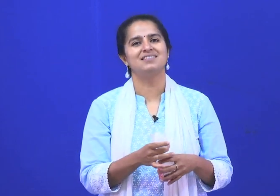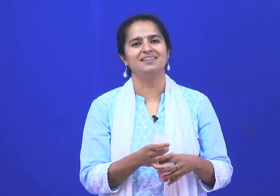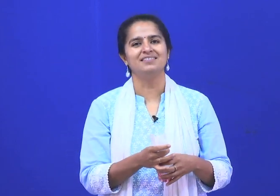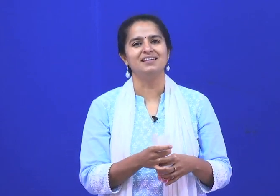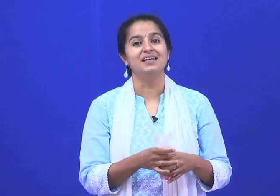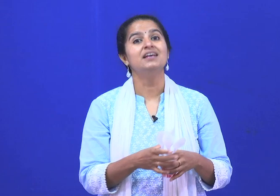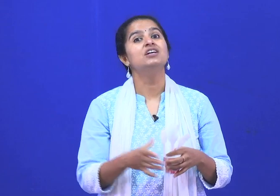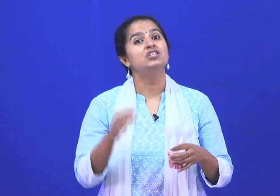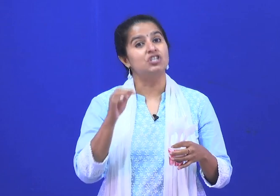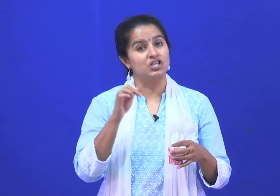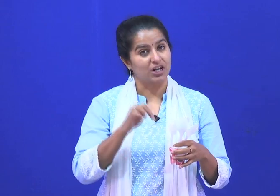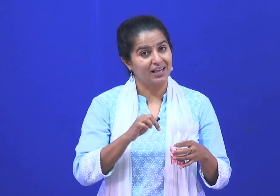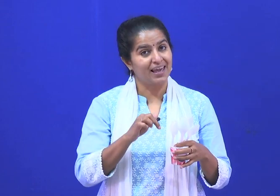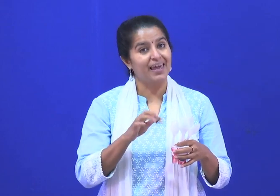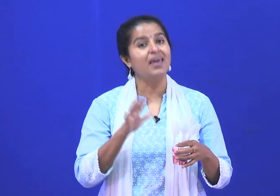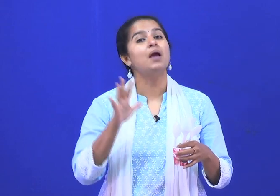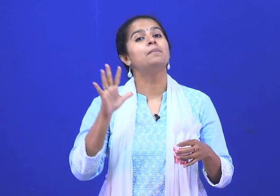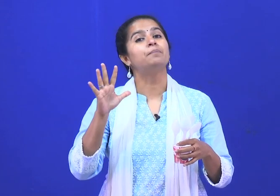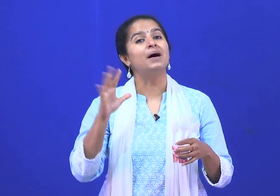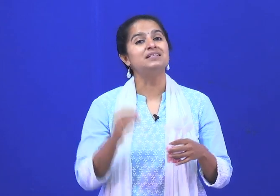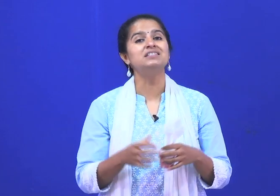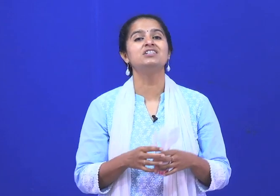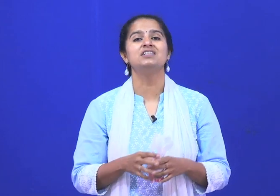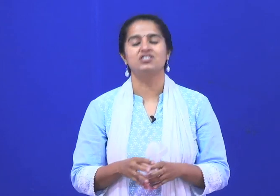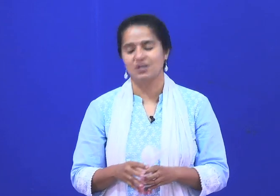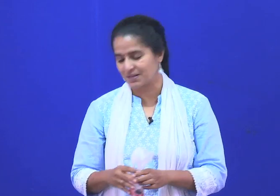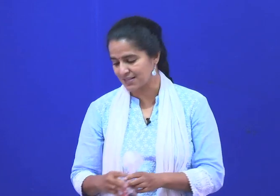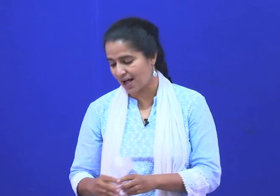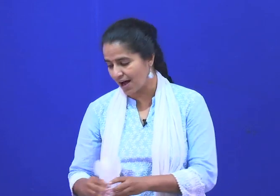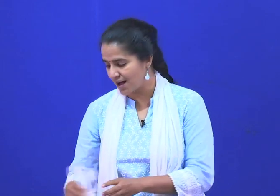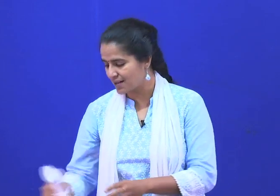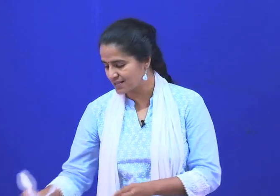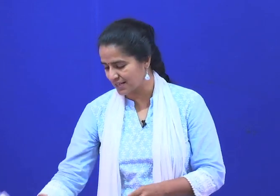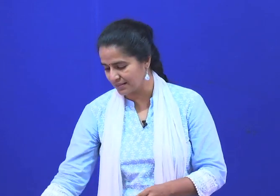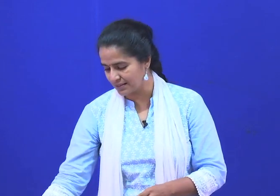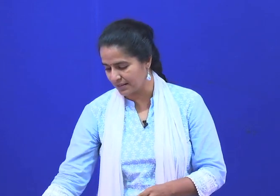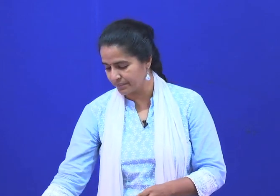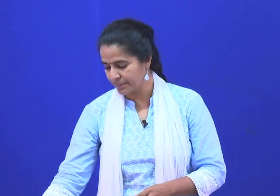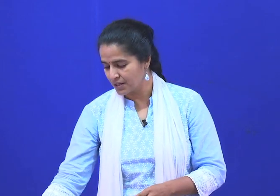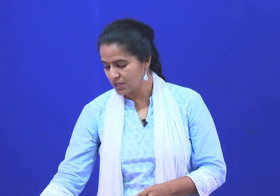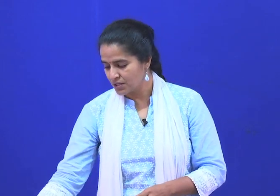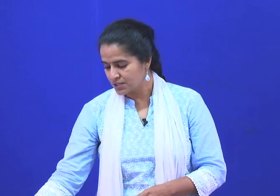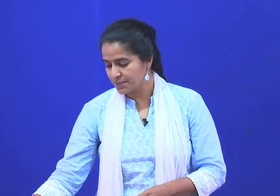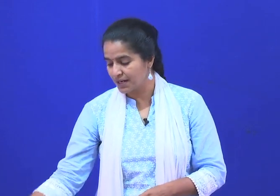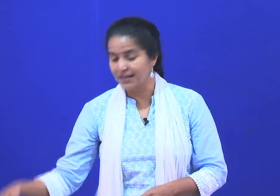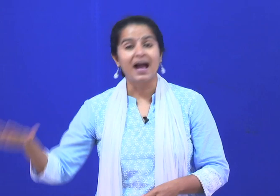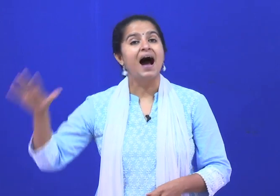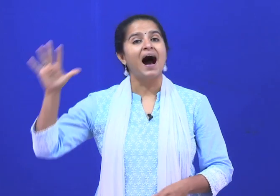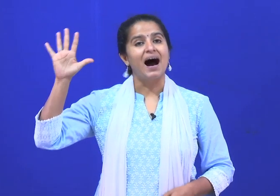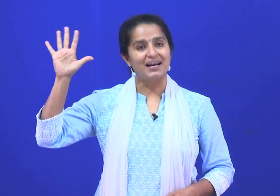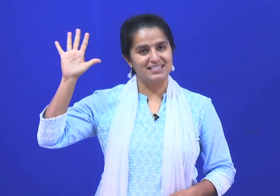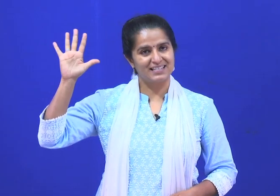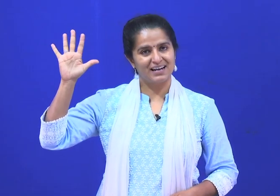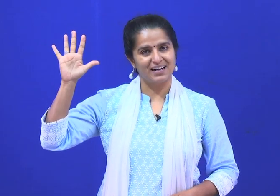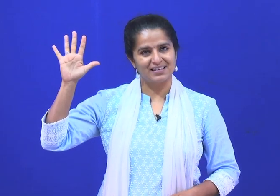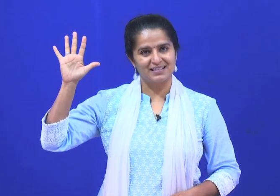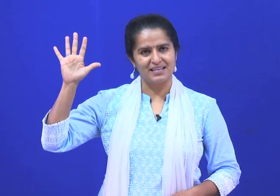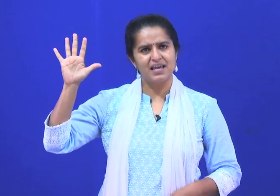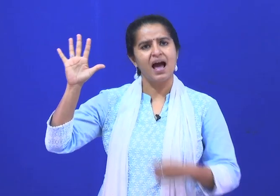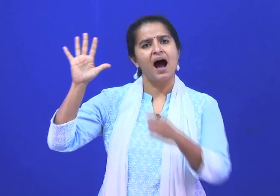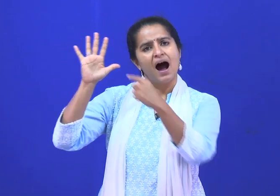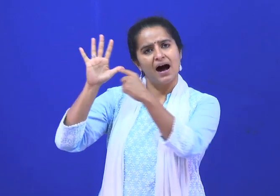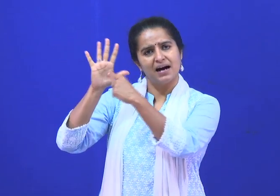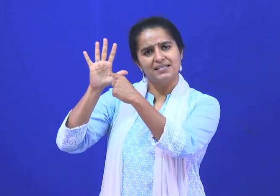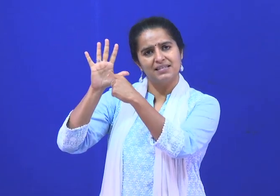chamasaha santi, chashake pancha chamasaha santi. Similarly, hastaha